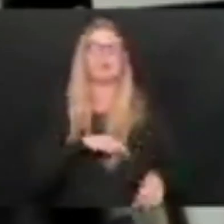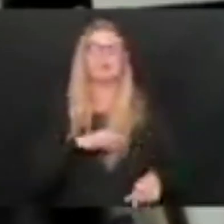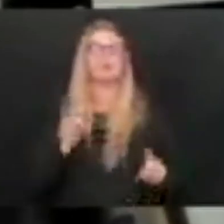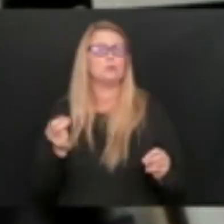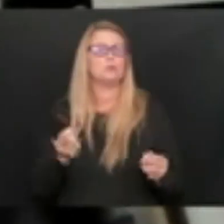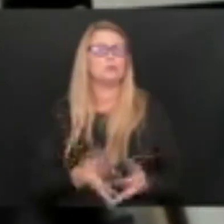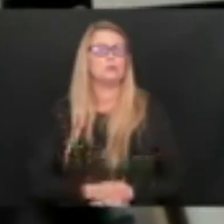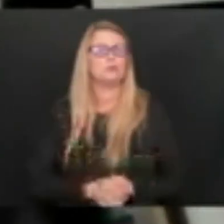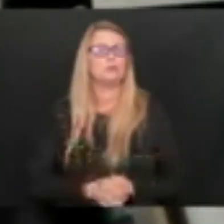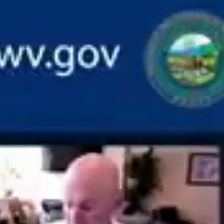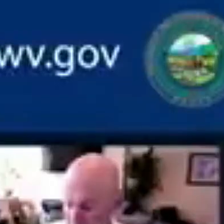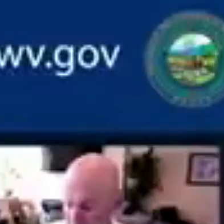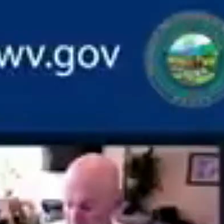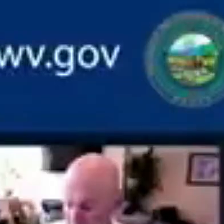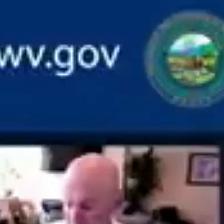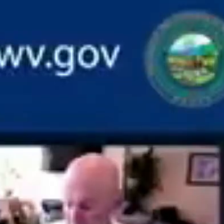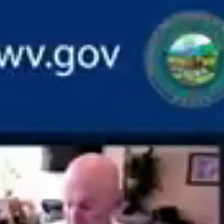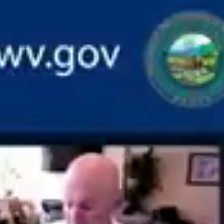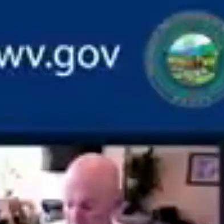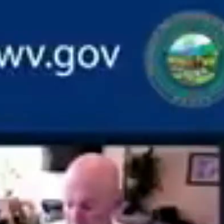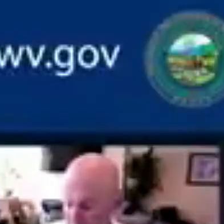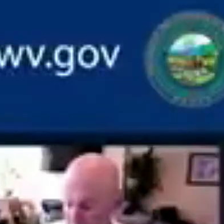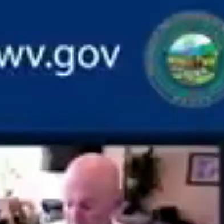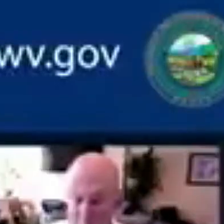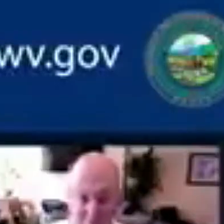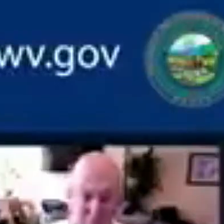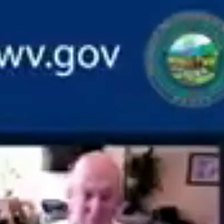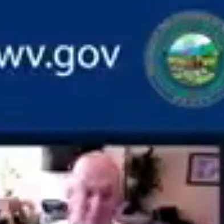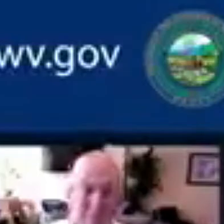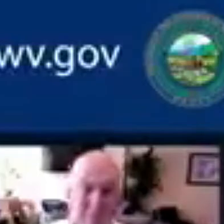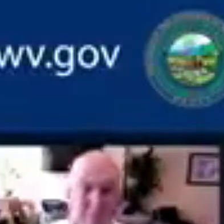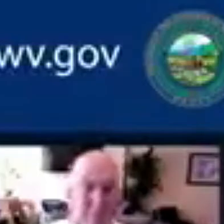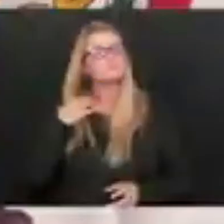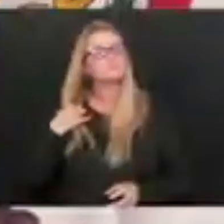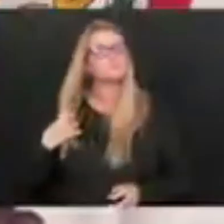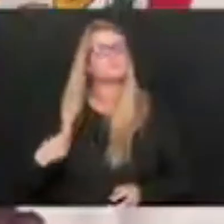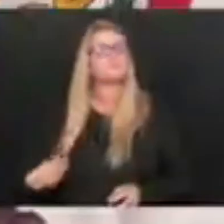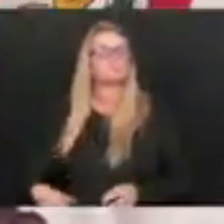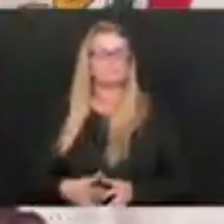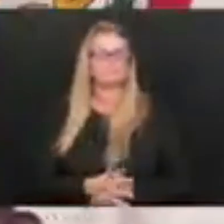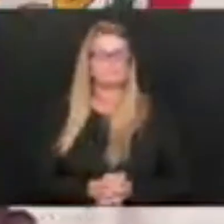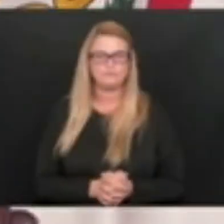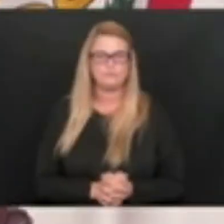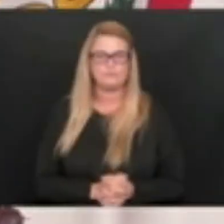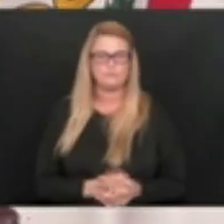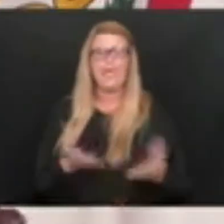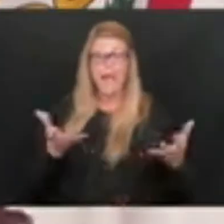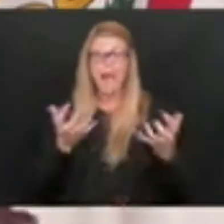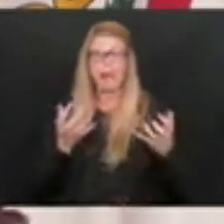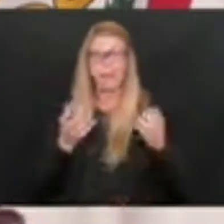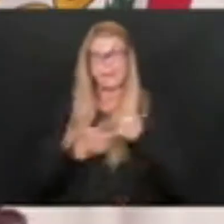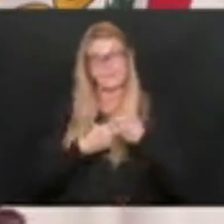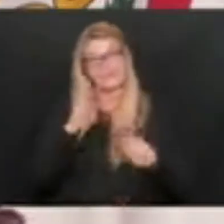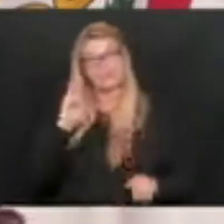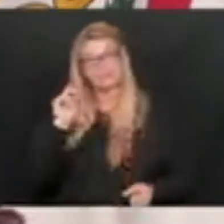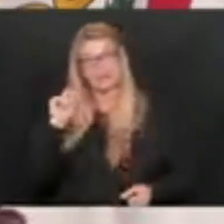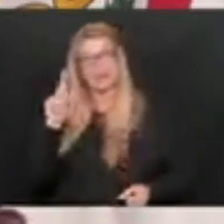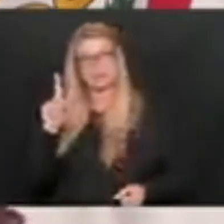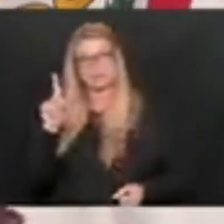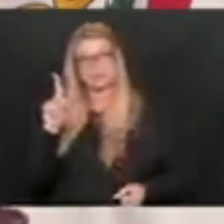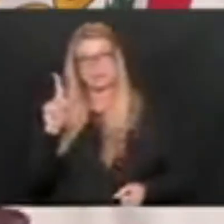you. Well, Stephen, let me answer. I want to do savings bonds,